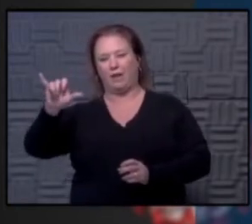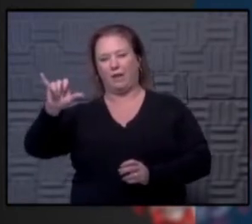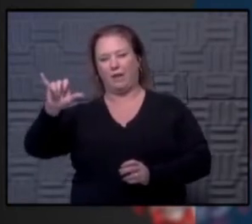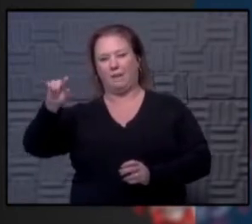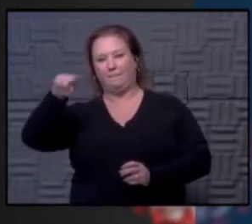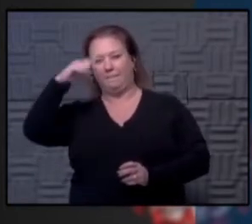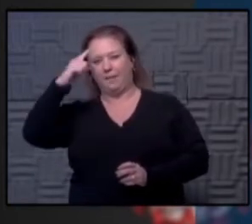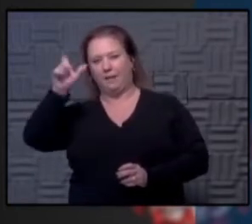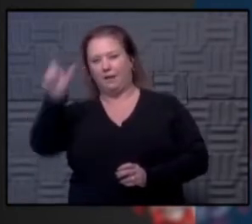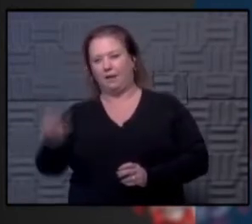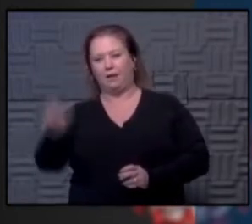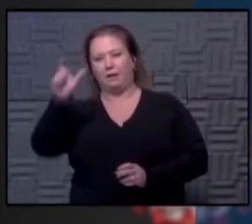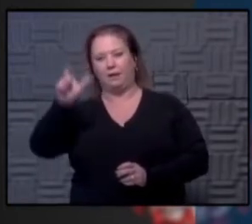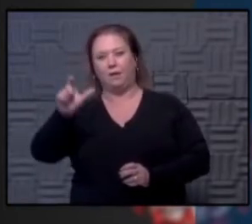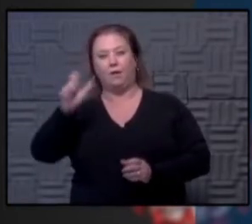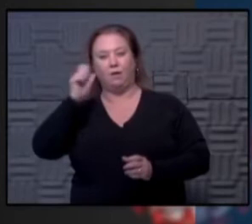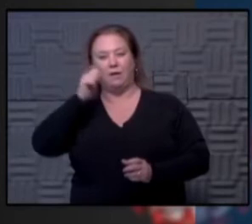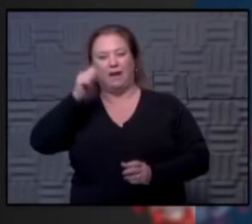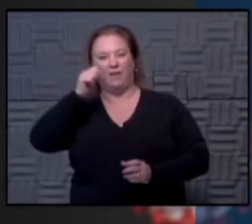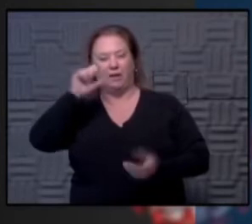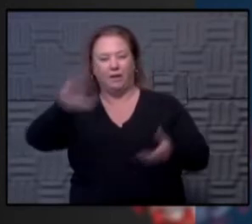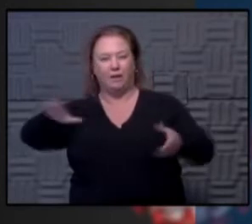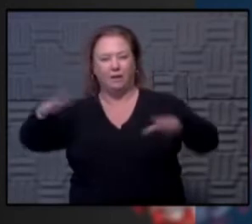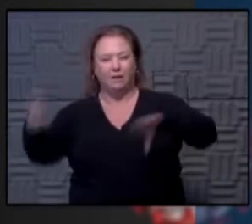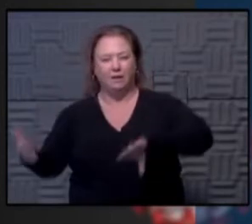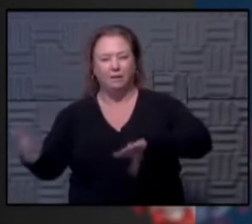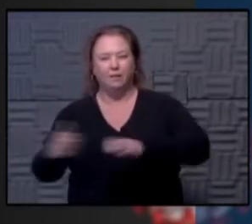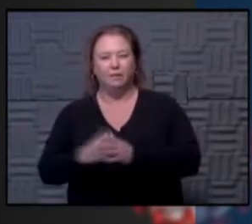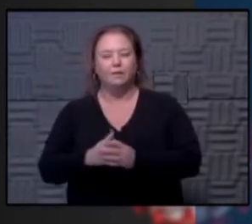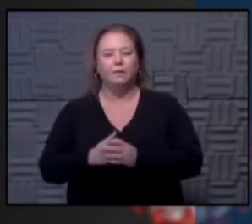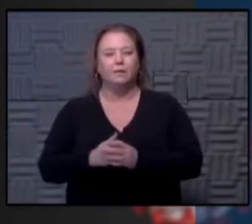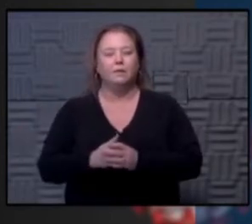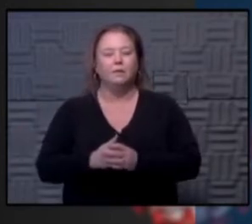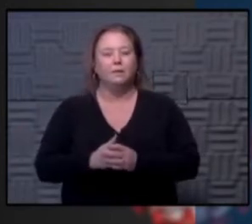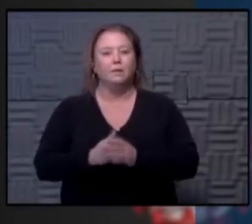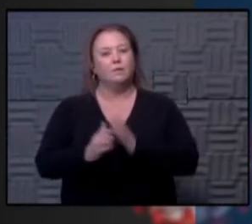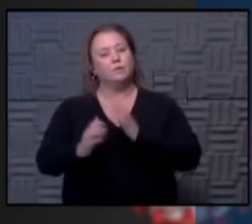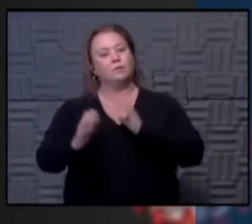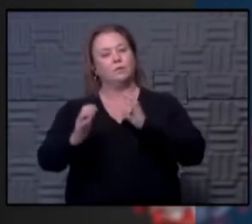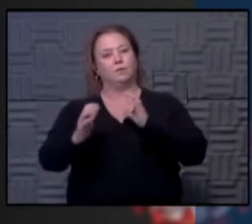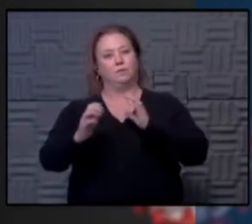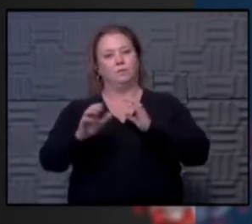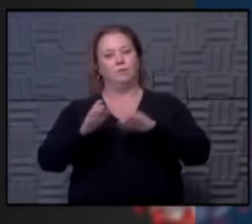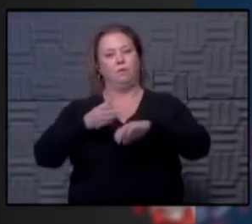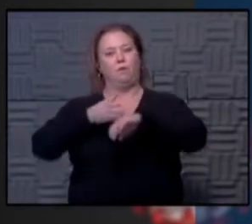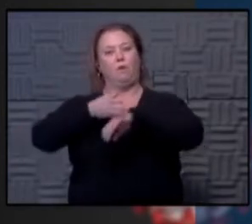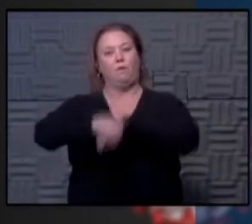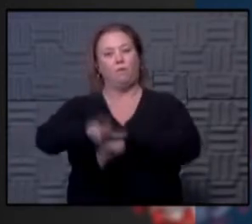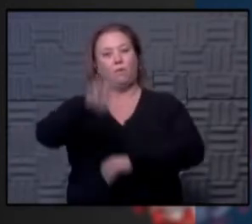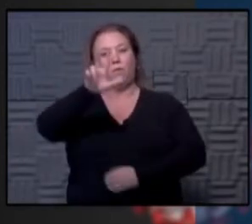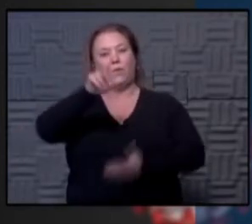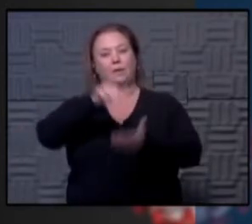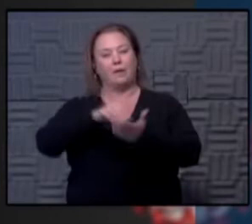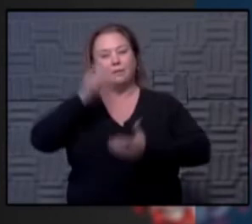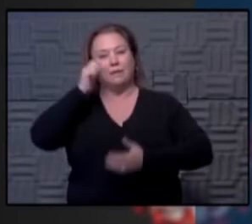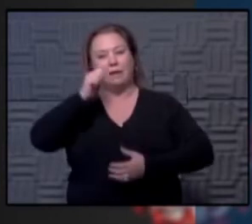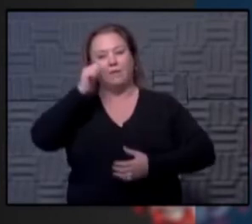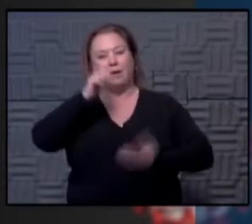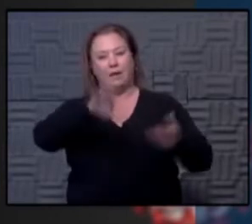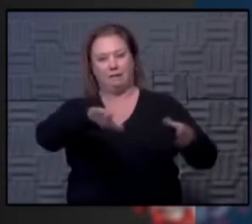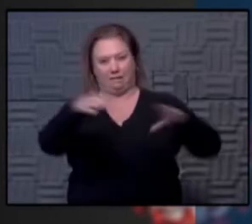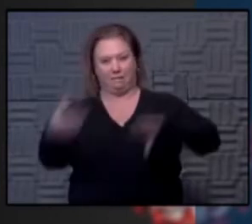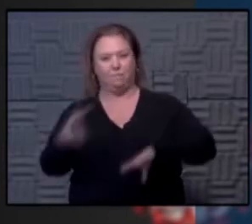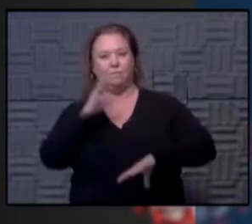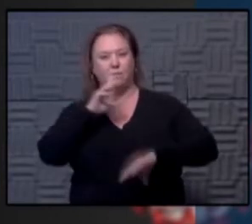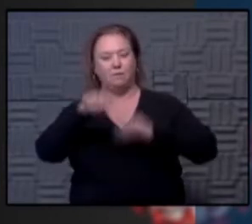black line, are daily deaths. And there was a lot of conversation about topping 3,000 daily deaths